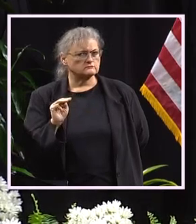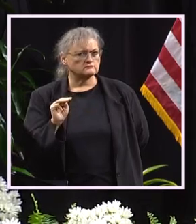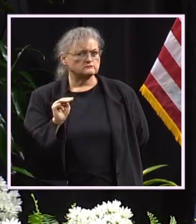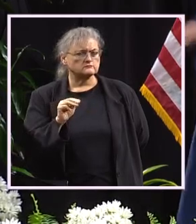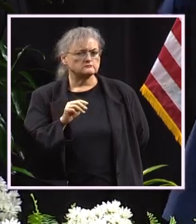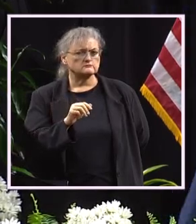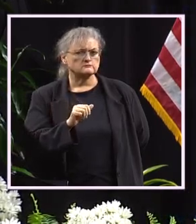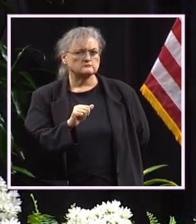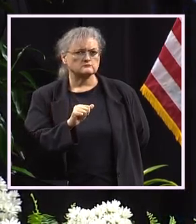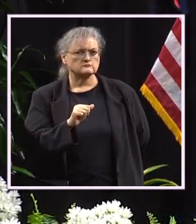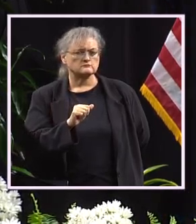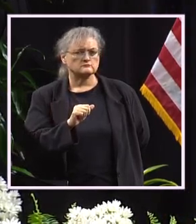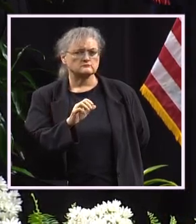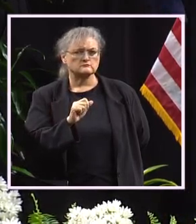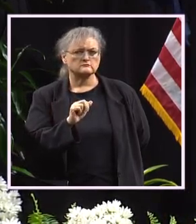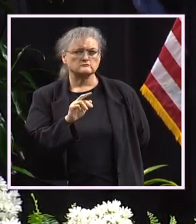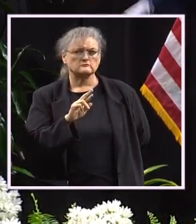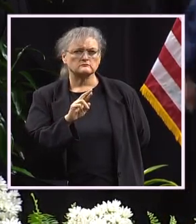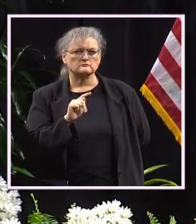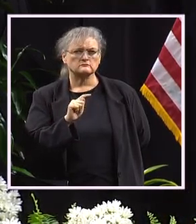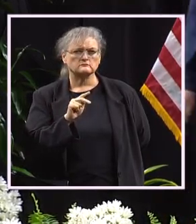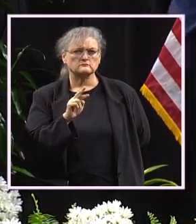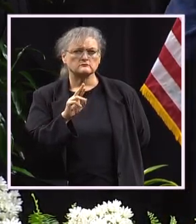Science. Arturo Martinez.